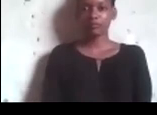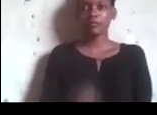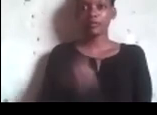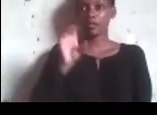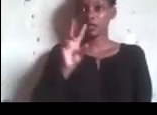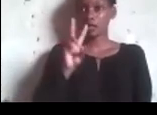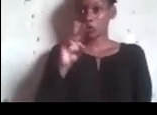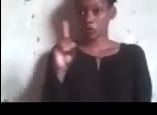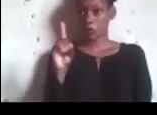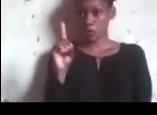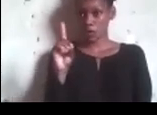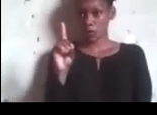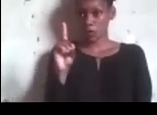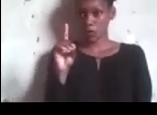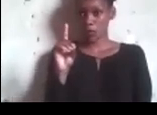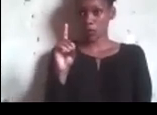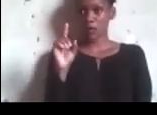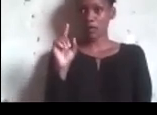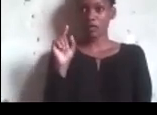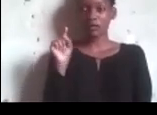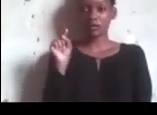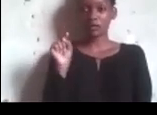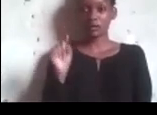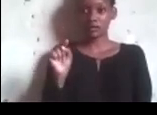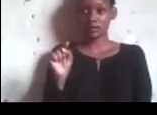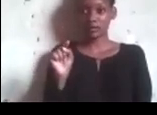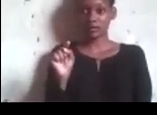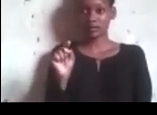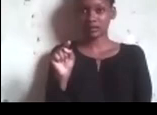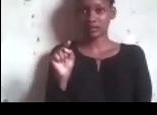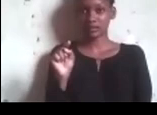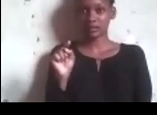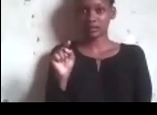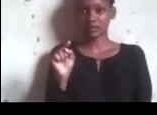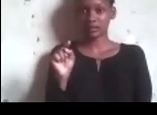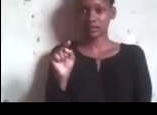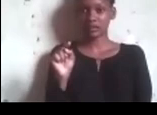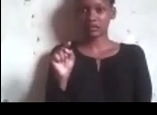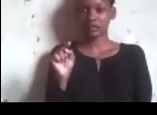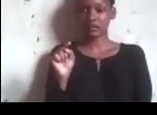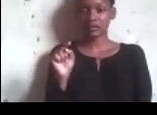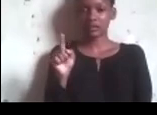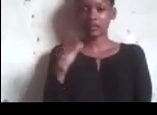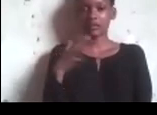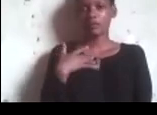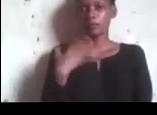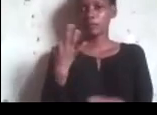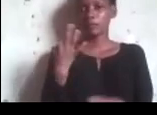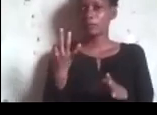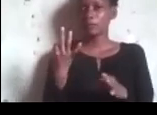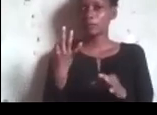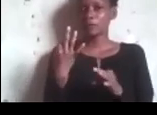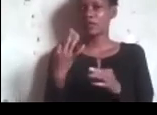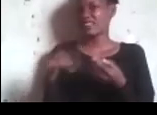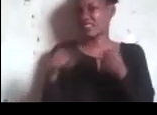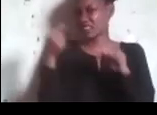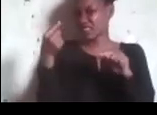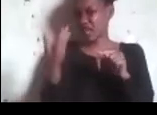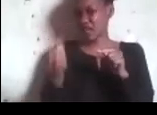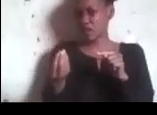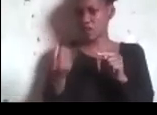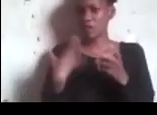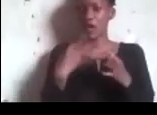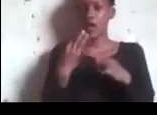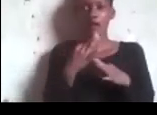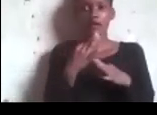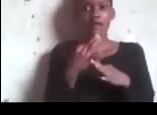so it deals with a situation where there is a dispute, where the father says, I have obtained parental